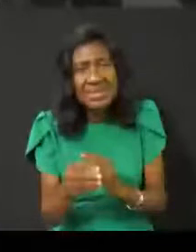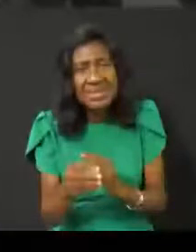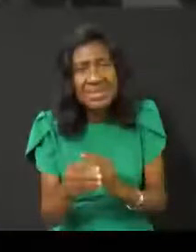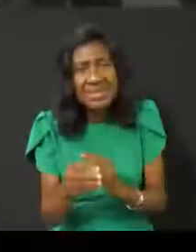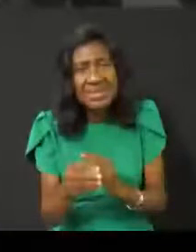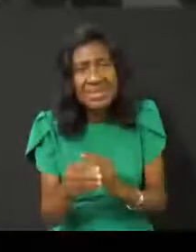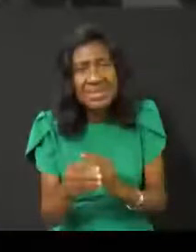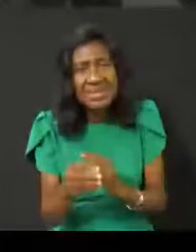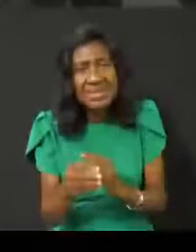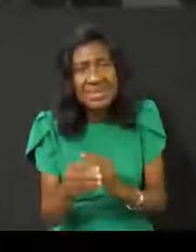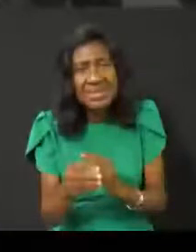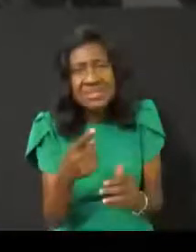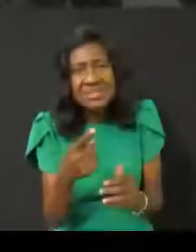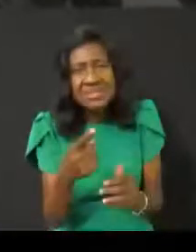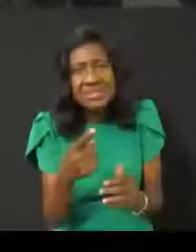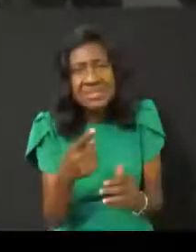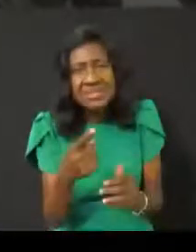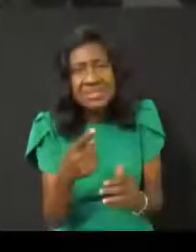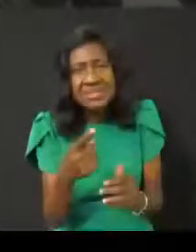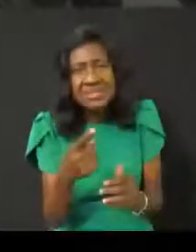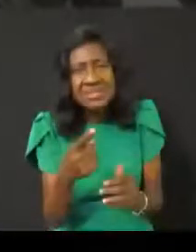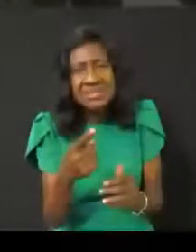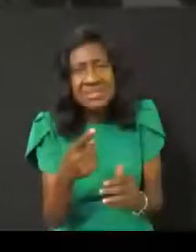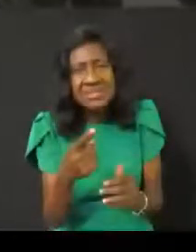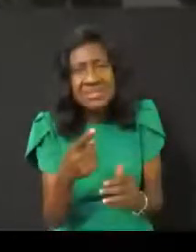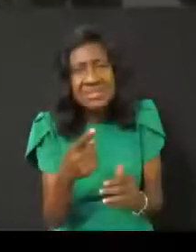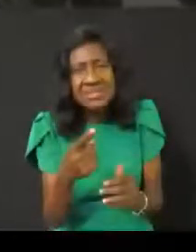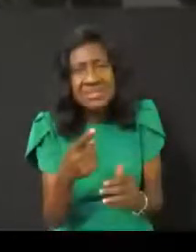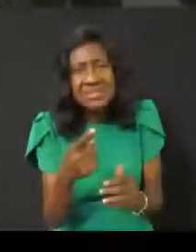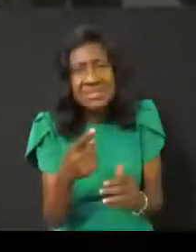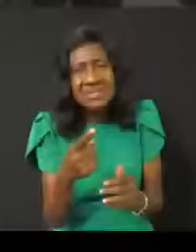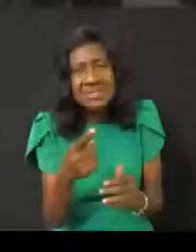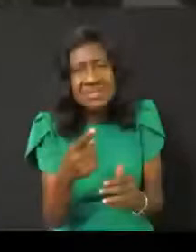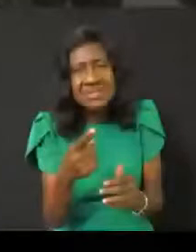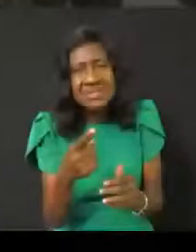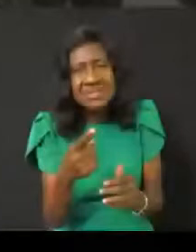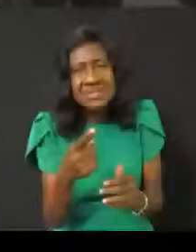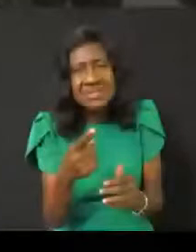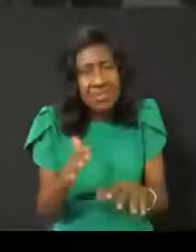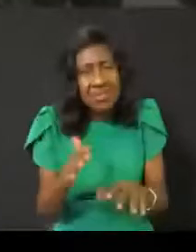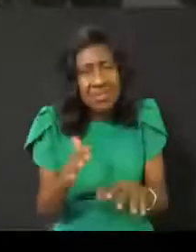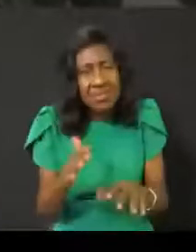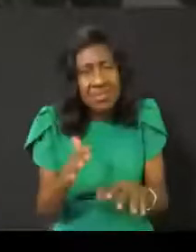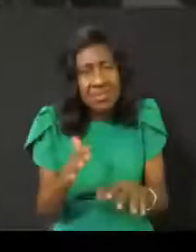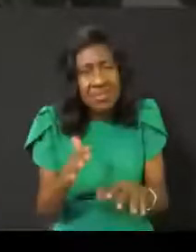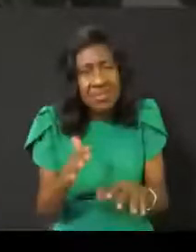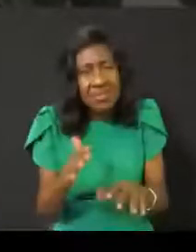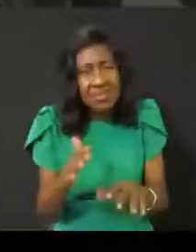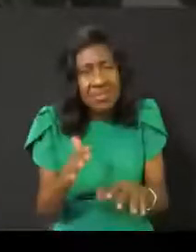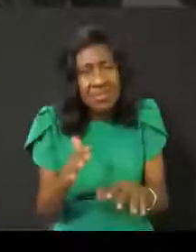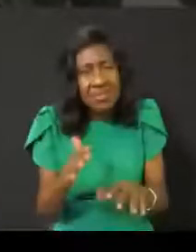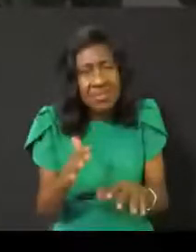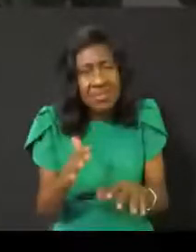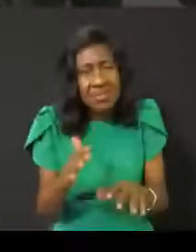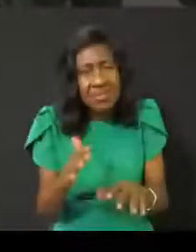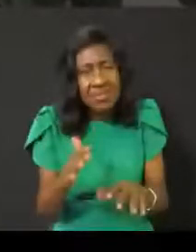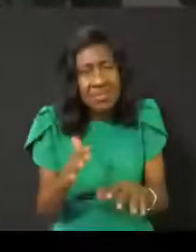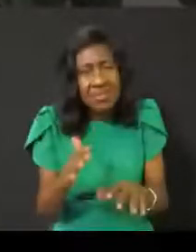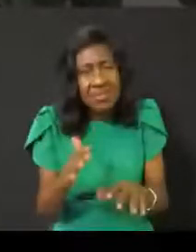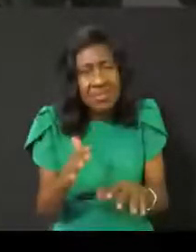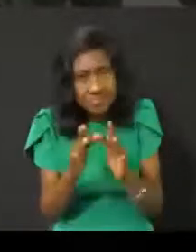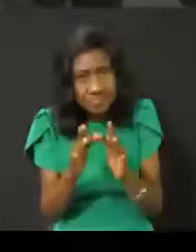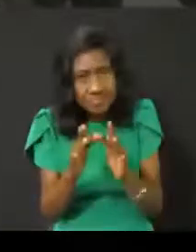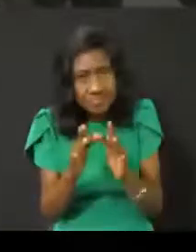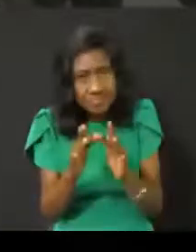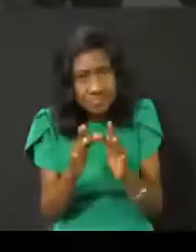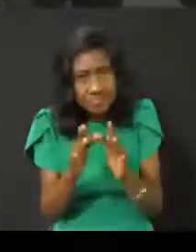to develop electronic solutions to that. And increasingly sophisticated electronic